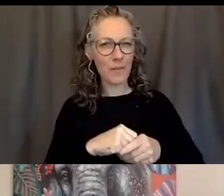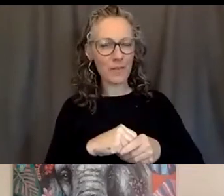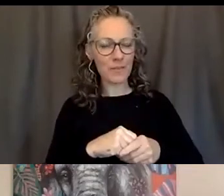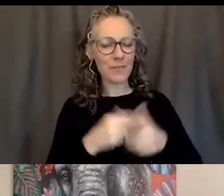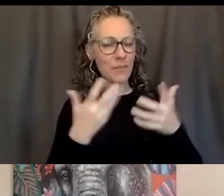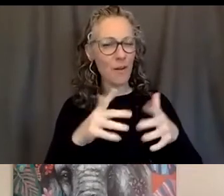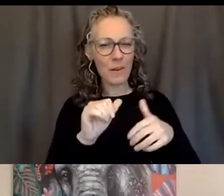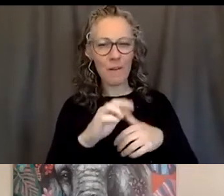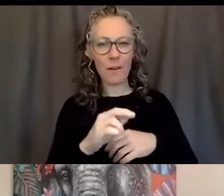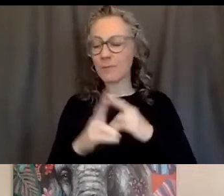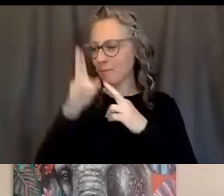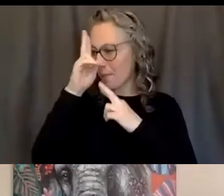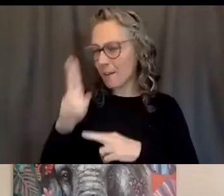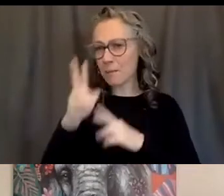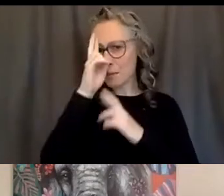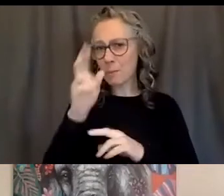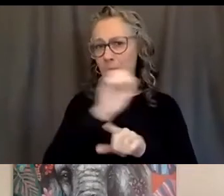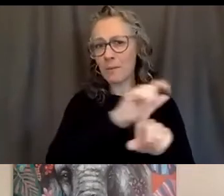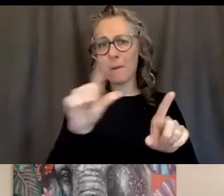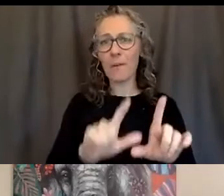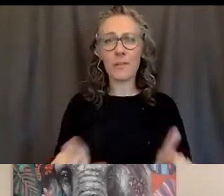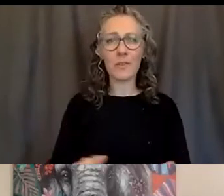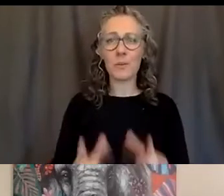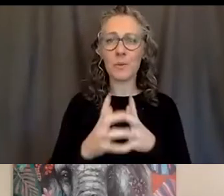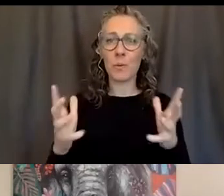I just honor and respect all you so much.